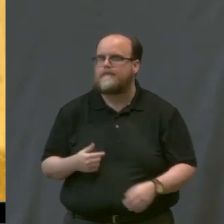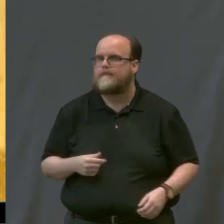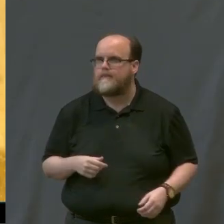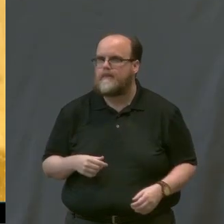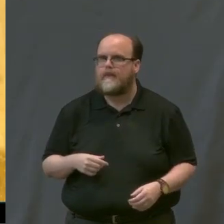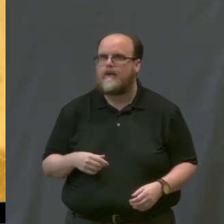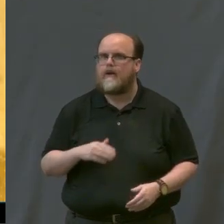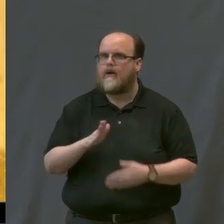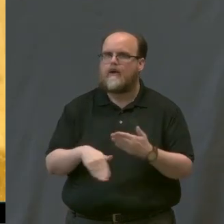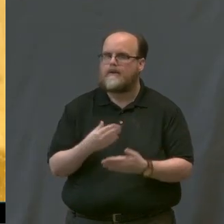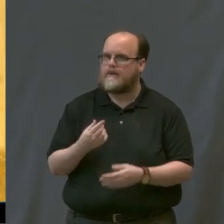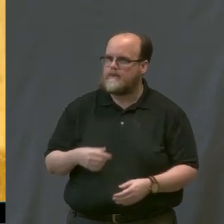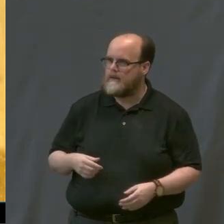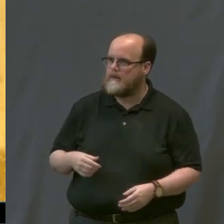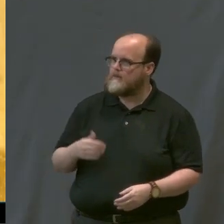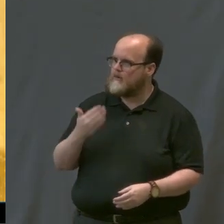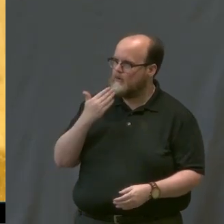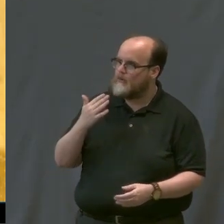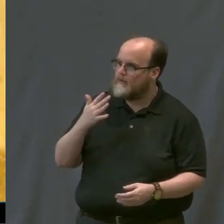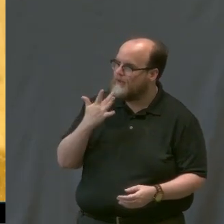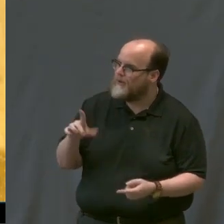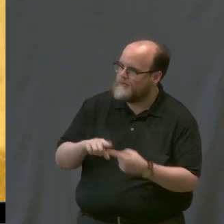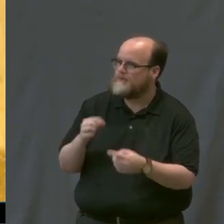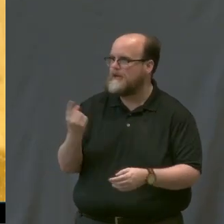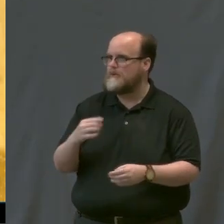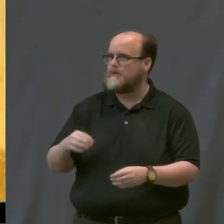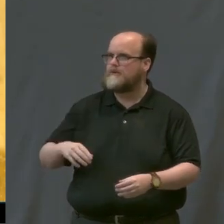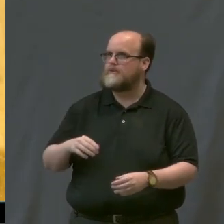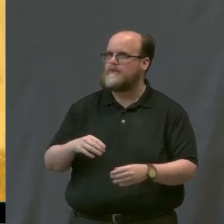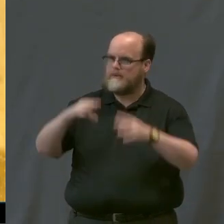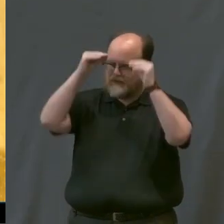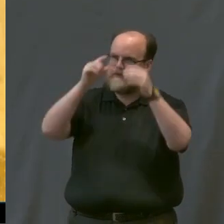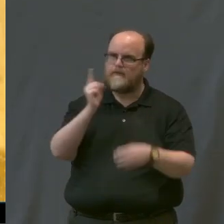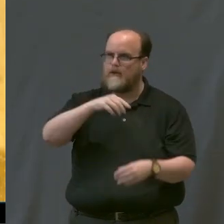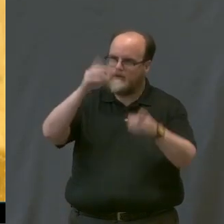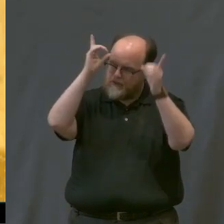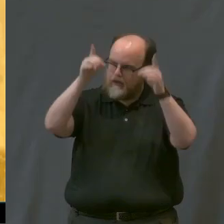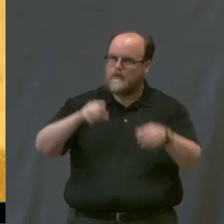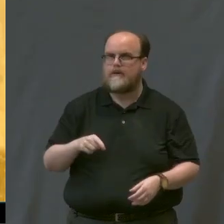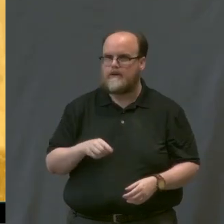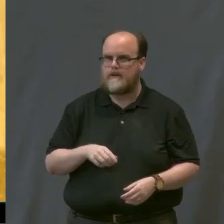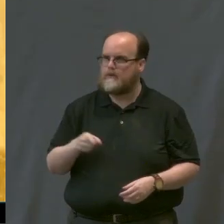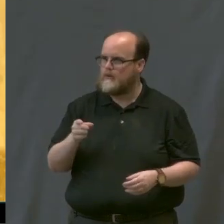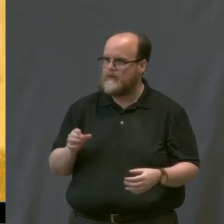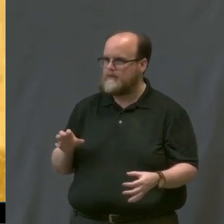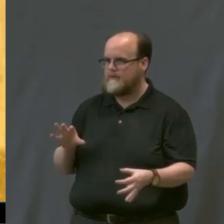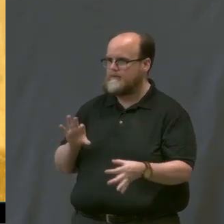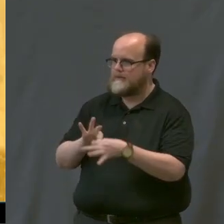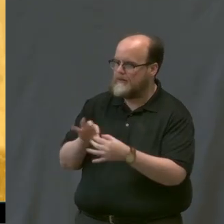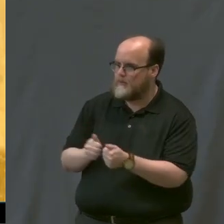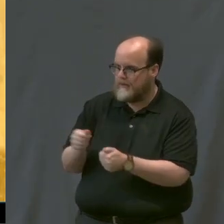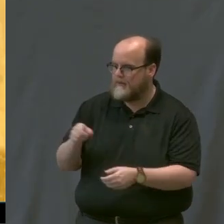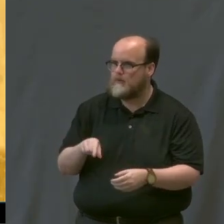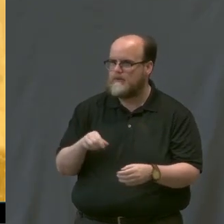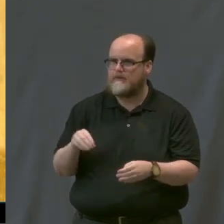All you have to do is say Godspeed to someone who's teaching a false doctrine, and you're suddenly in trouble